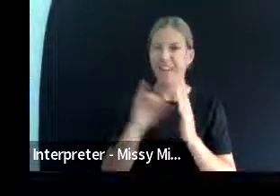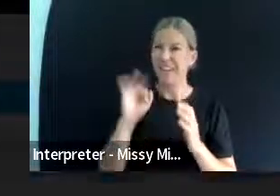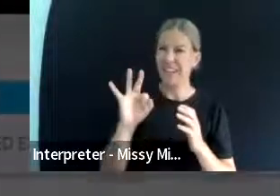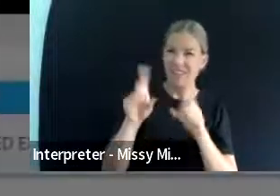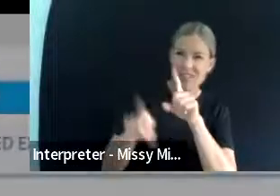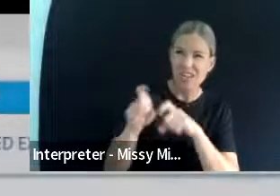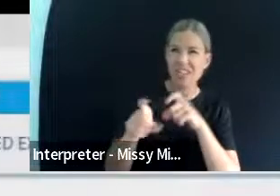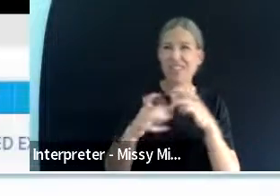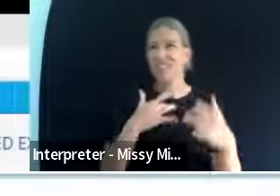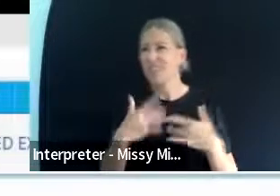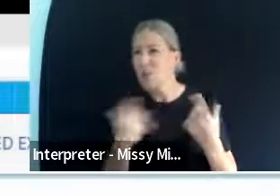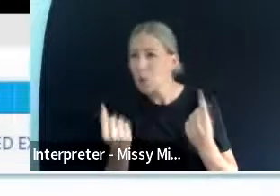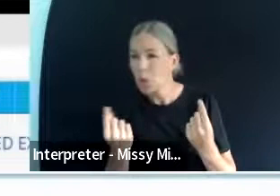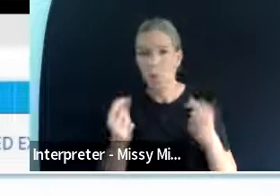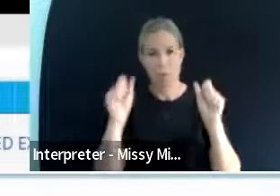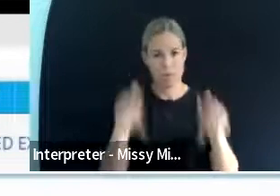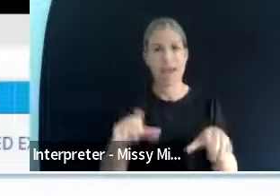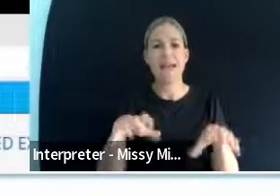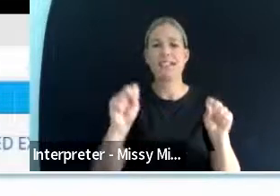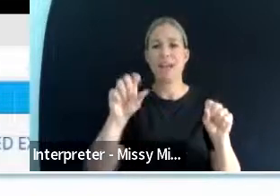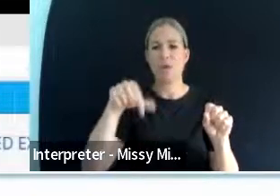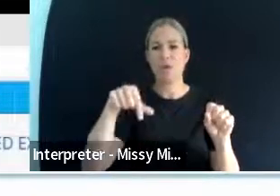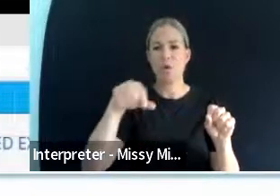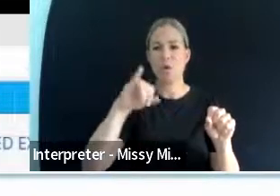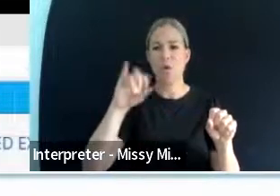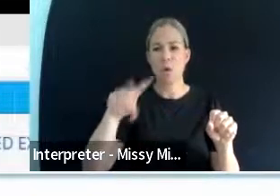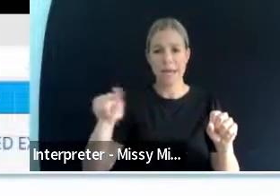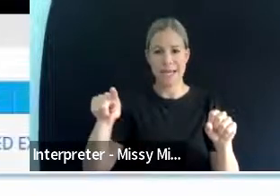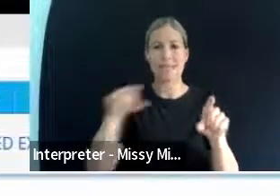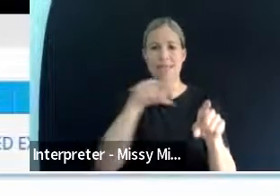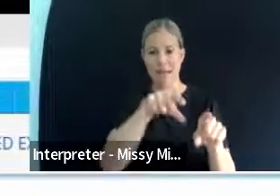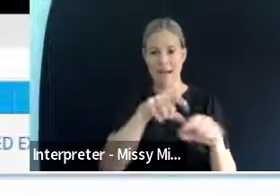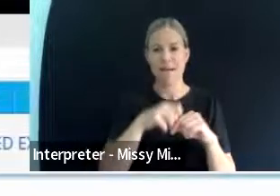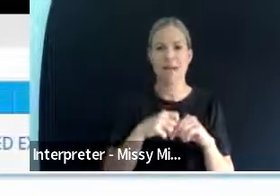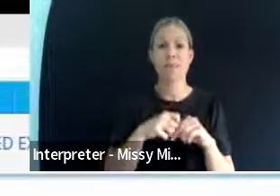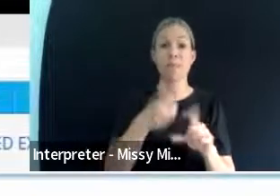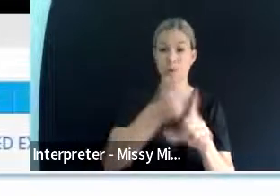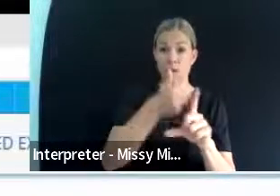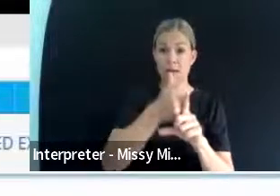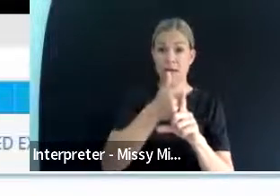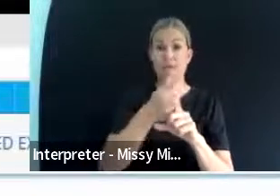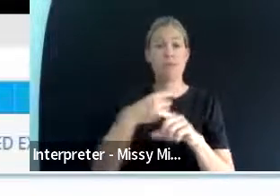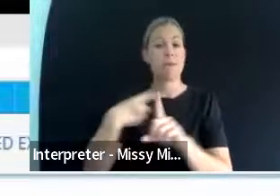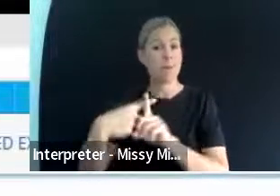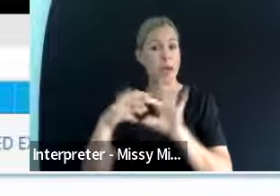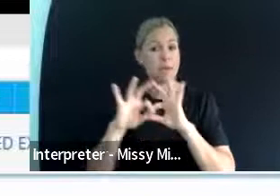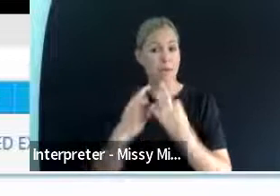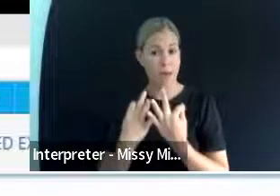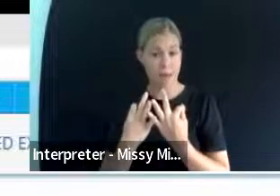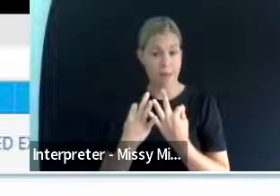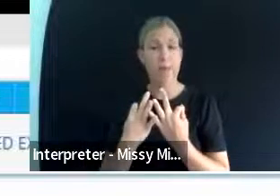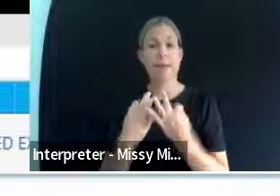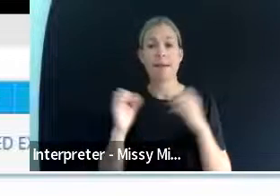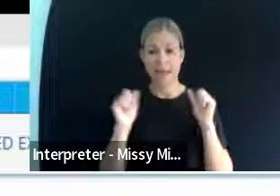website. As I stated earlier, you and or your family members, in addition to you, can